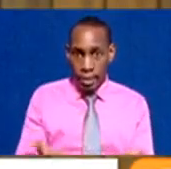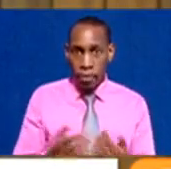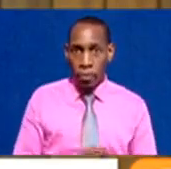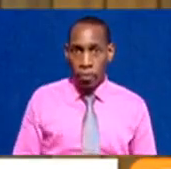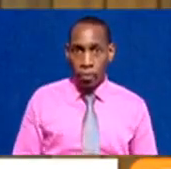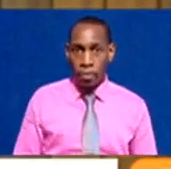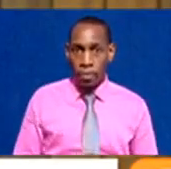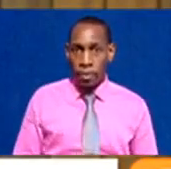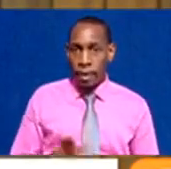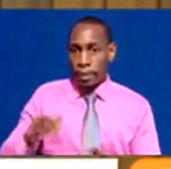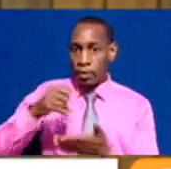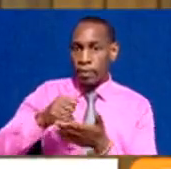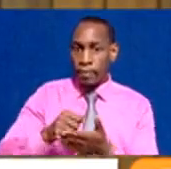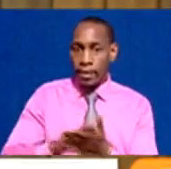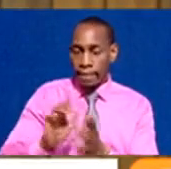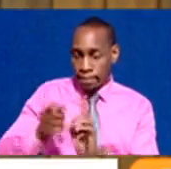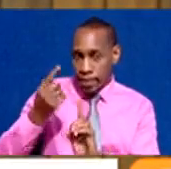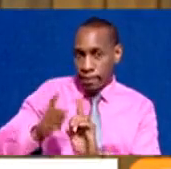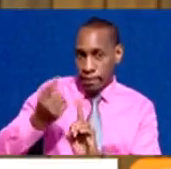he's among the very first